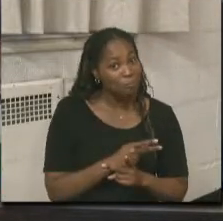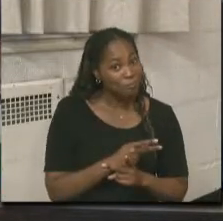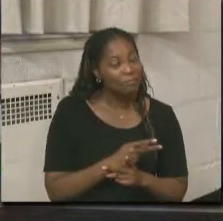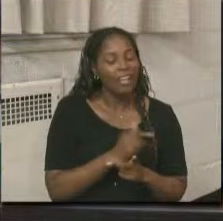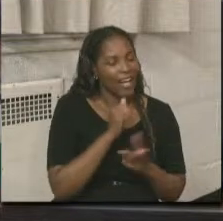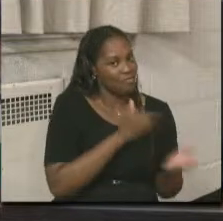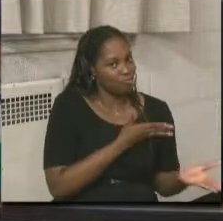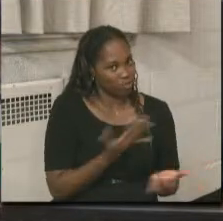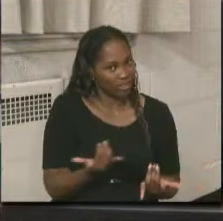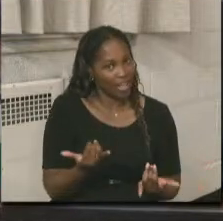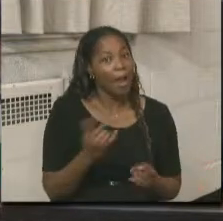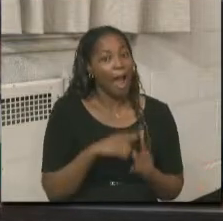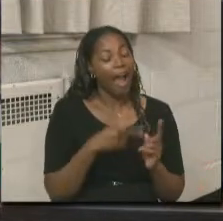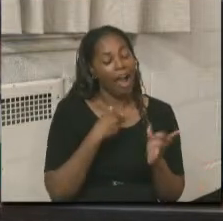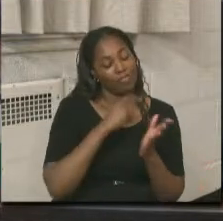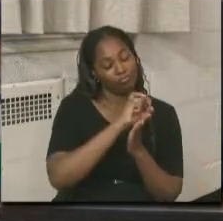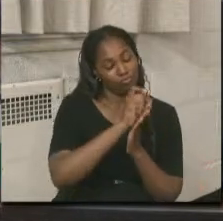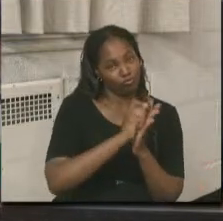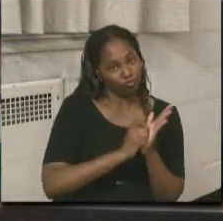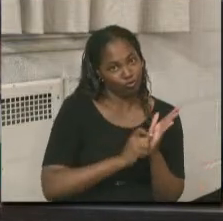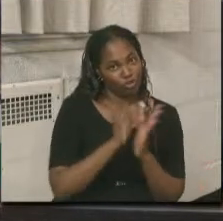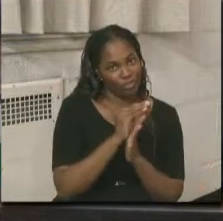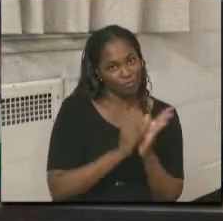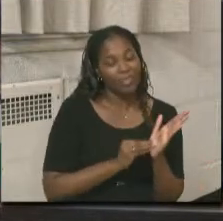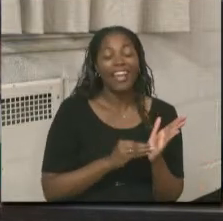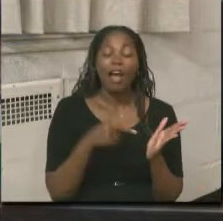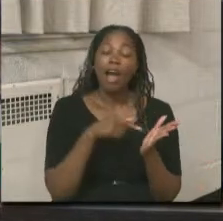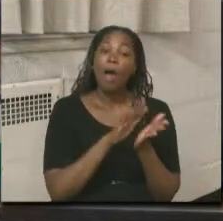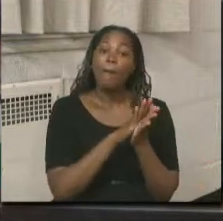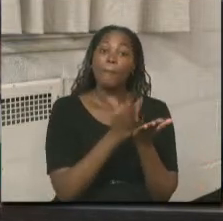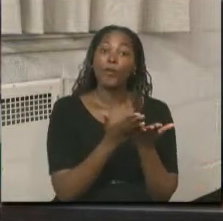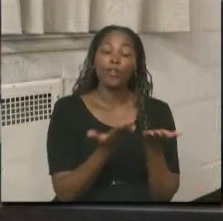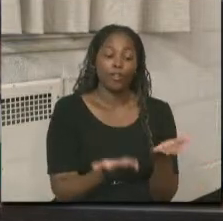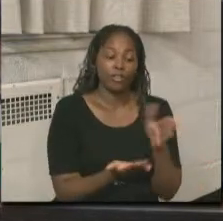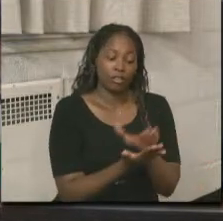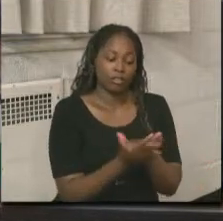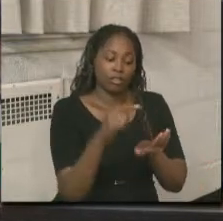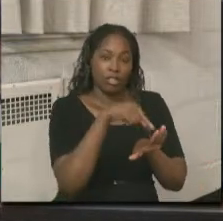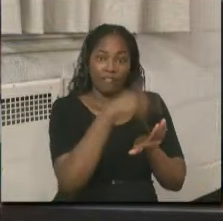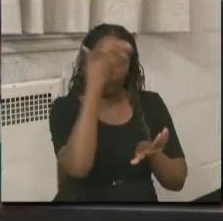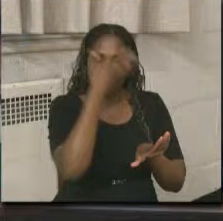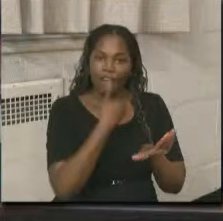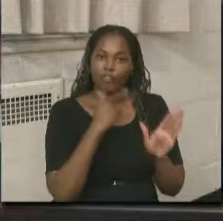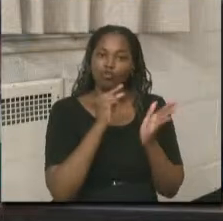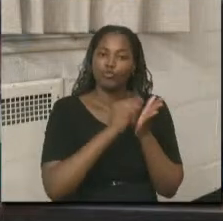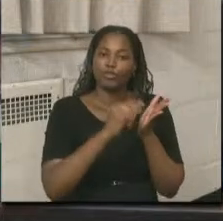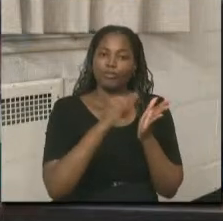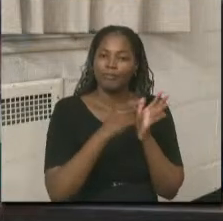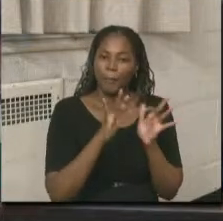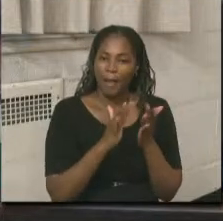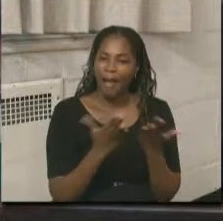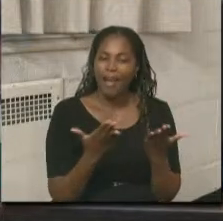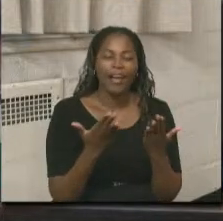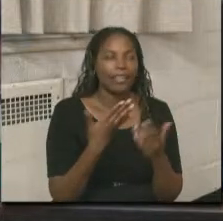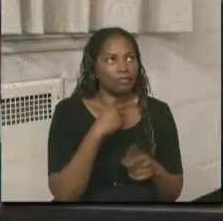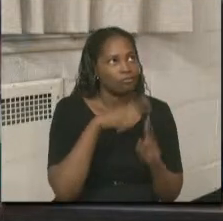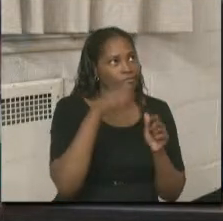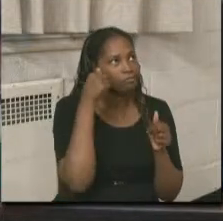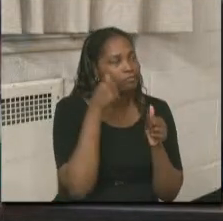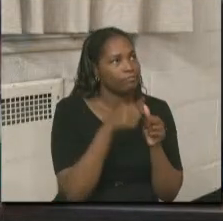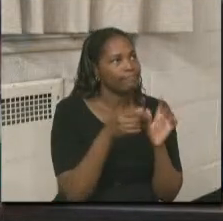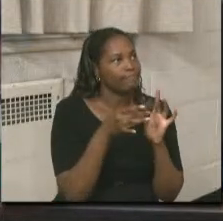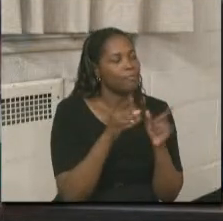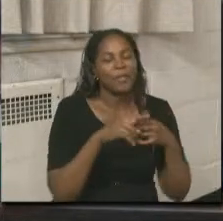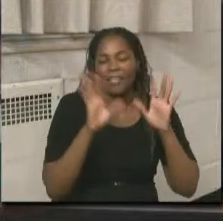it, and it actually had a scripture on it. I do not remember the exact scripture, I'll be honest, but every single page had a scripture just about leadership